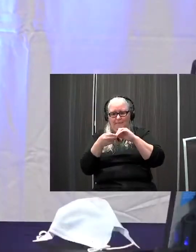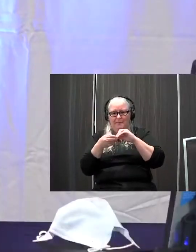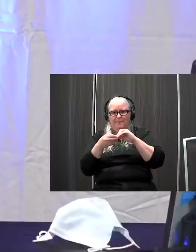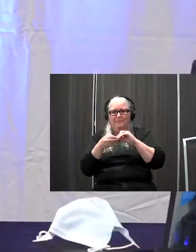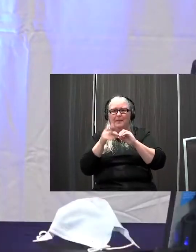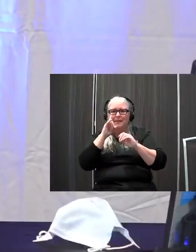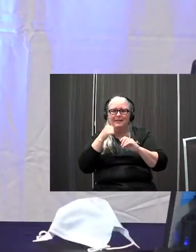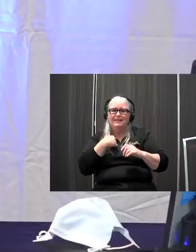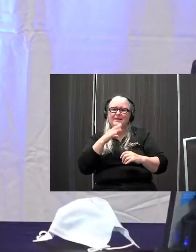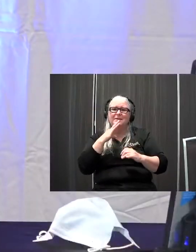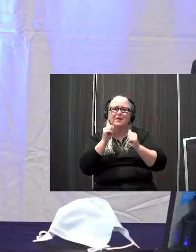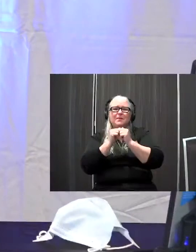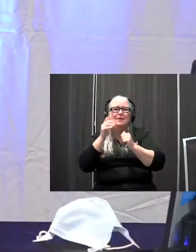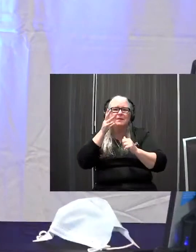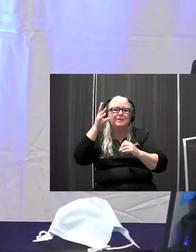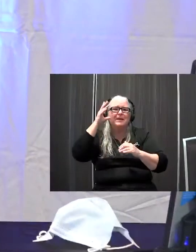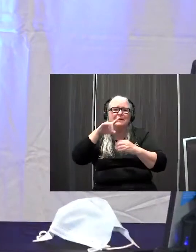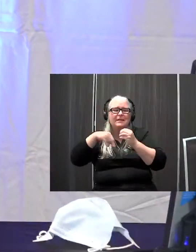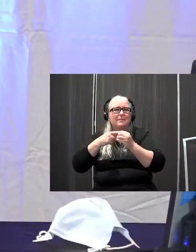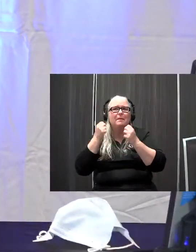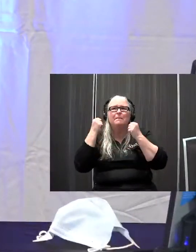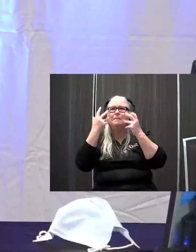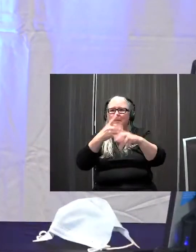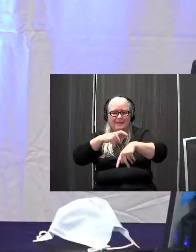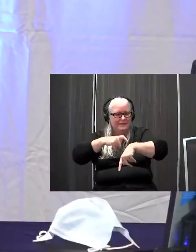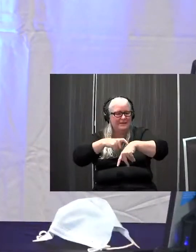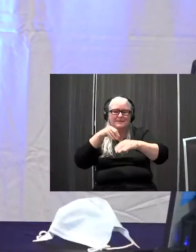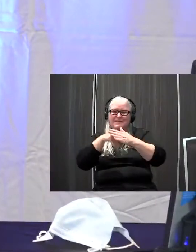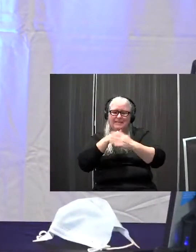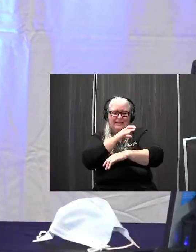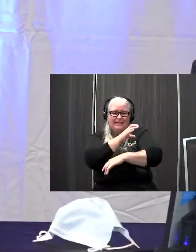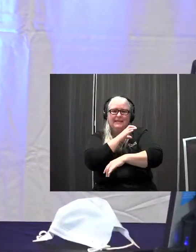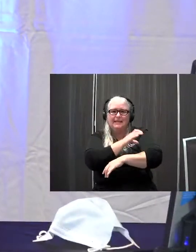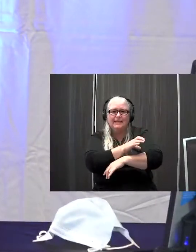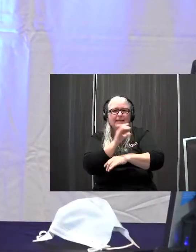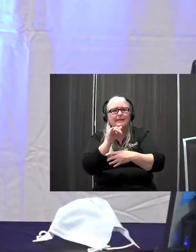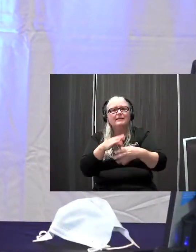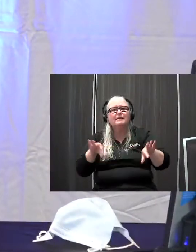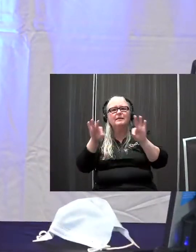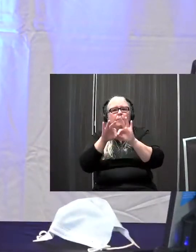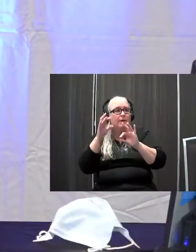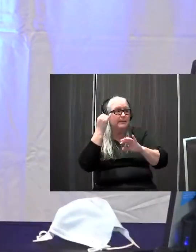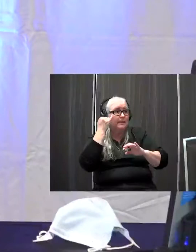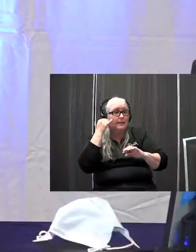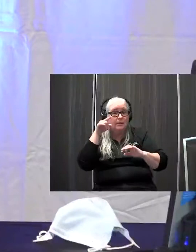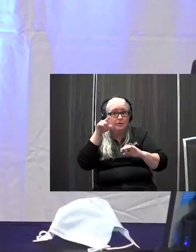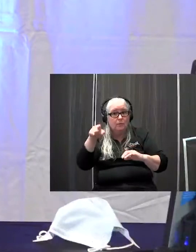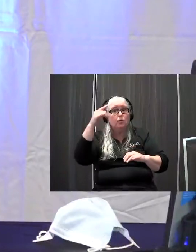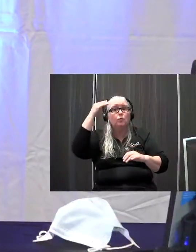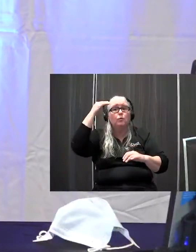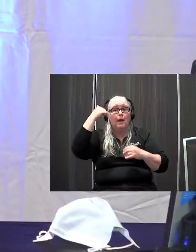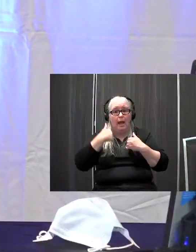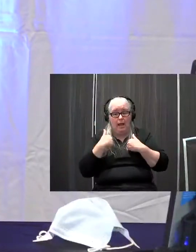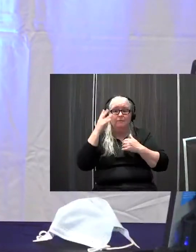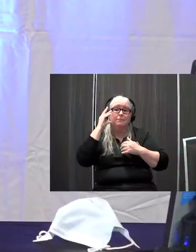with parents about a lot in clinic, and I think it's a really important thing, is once you have under your belt this experience of,